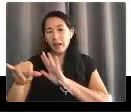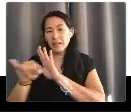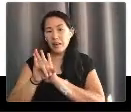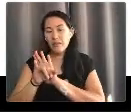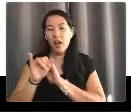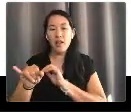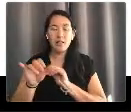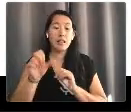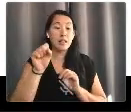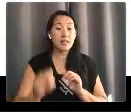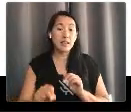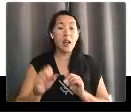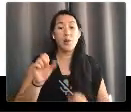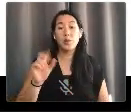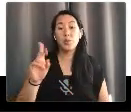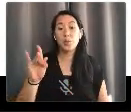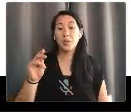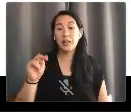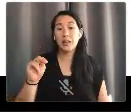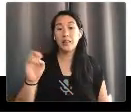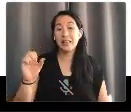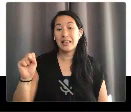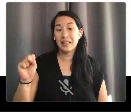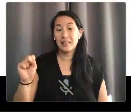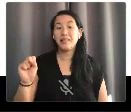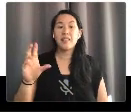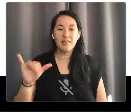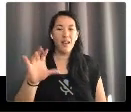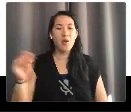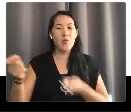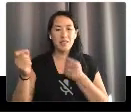South Sudanese co-facilitator, Bigwa Chol.